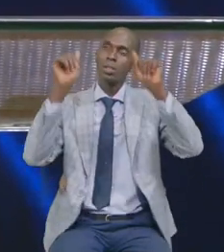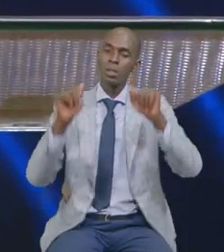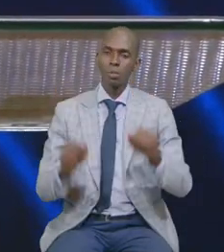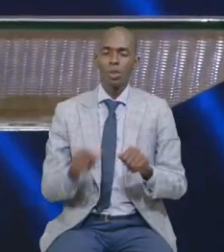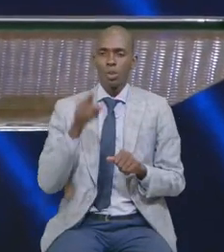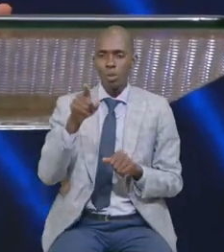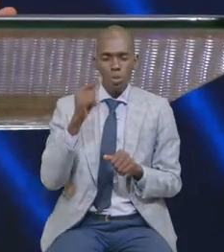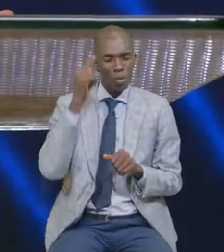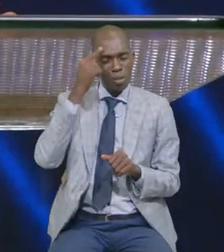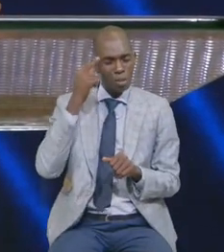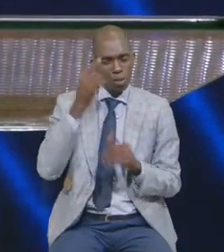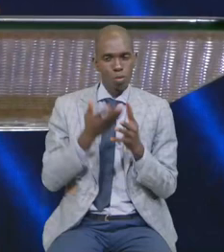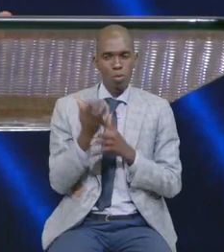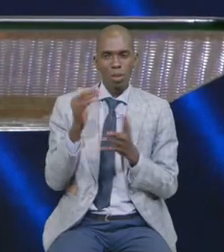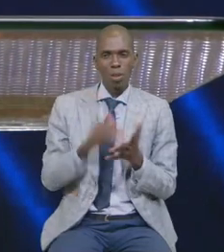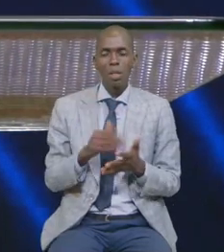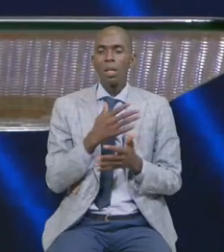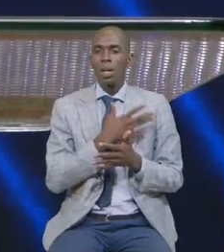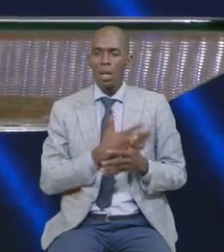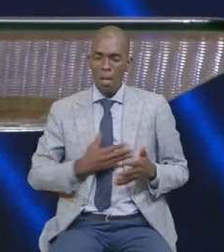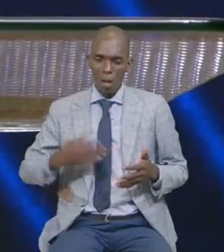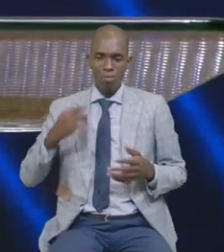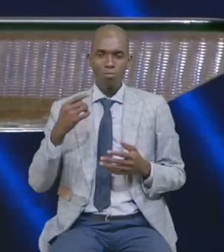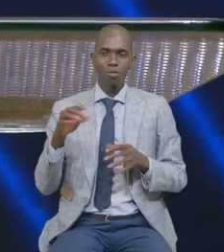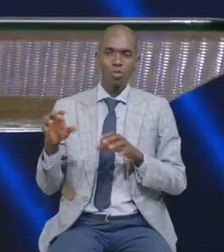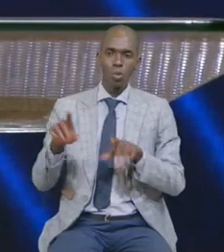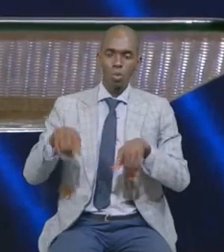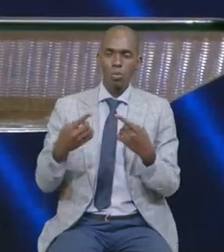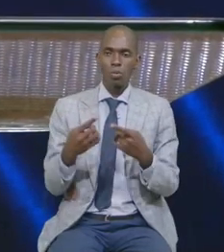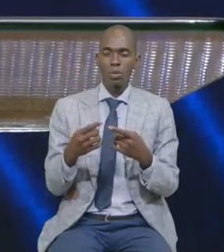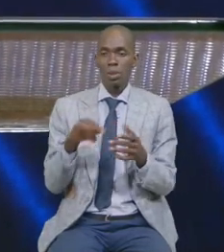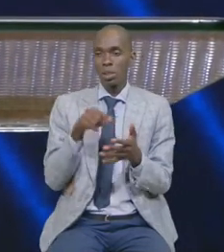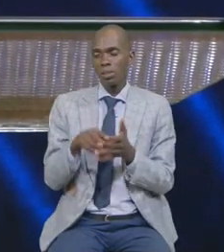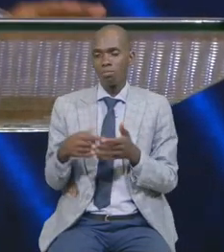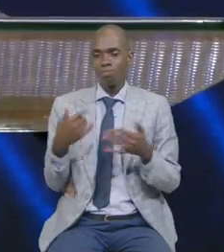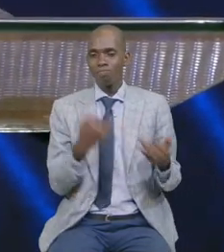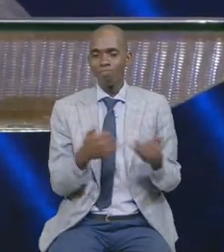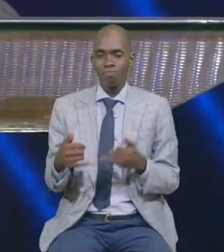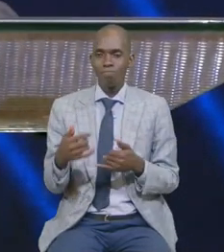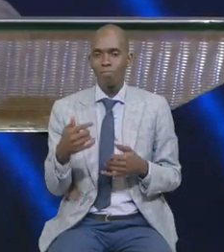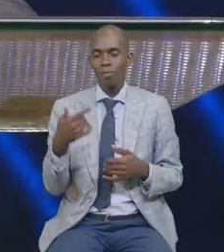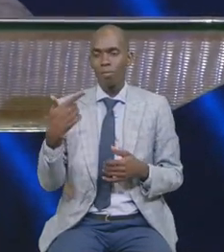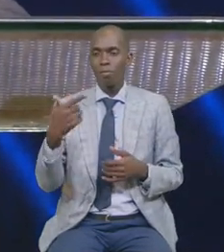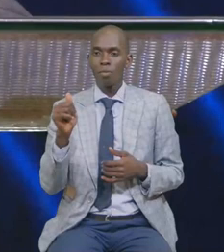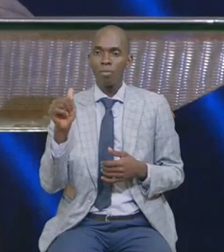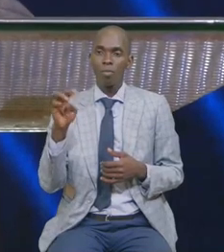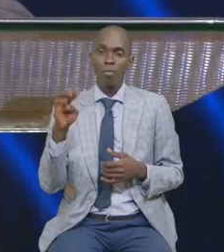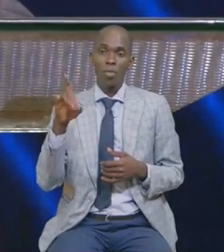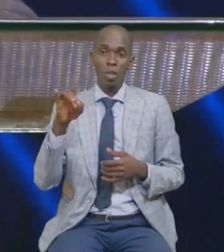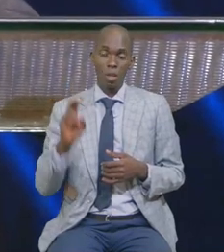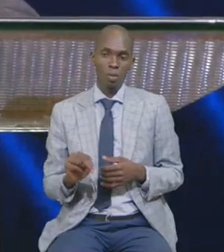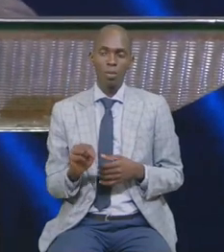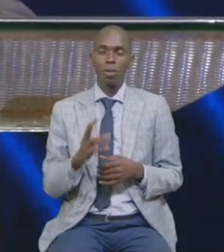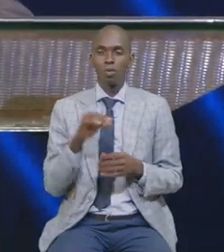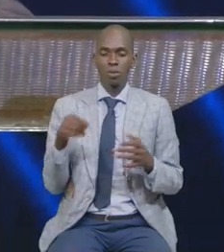there is gamble this company you know of a compromise well but if not if